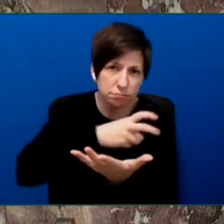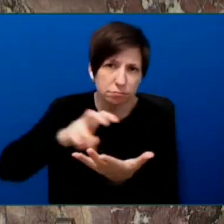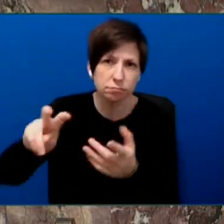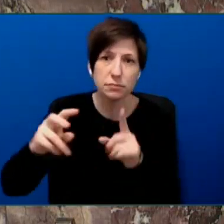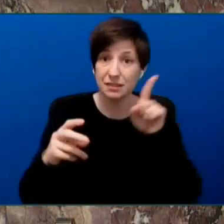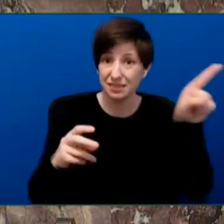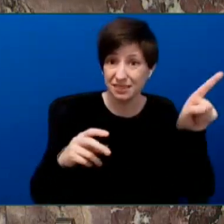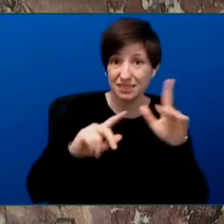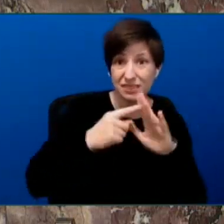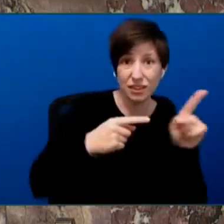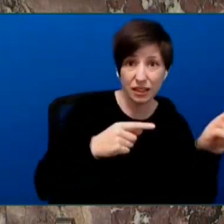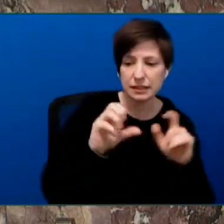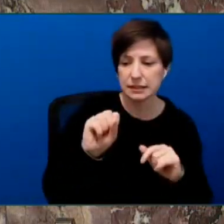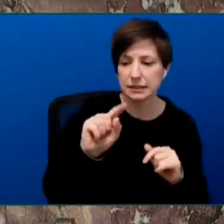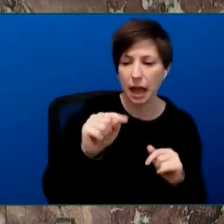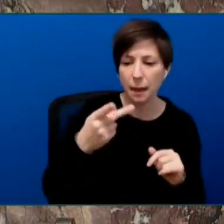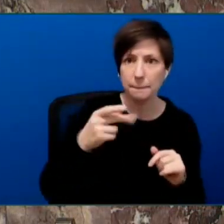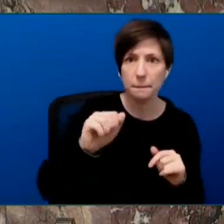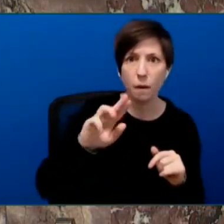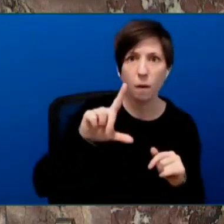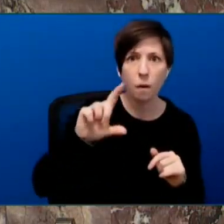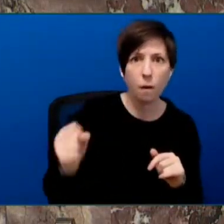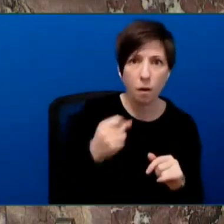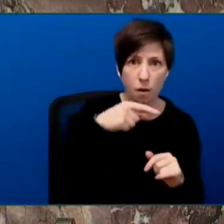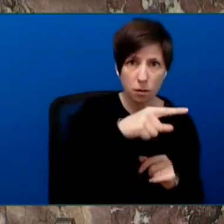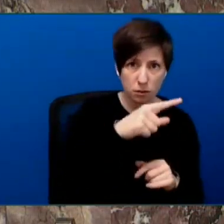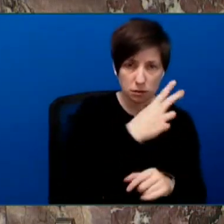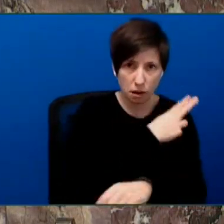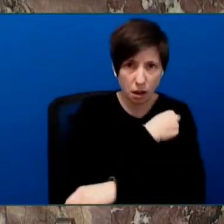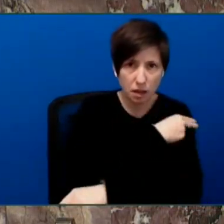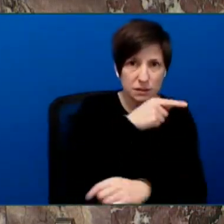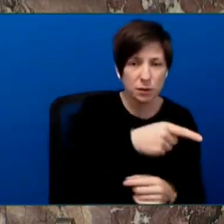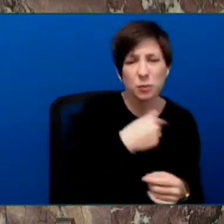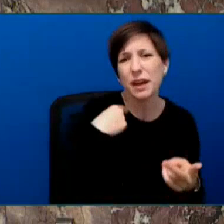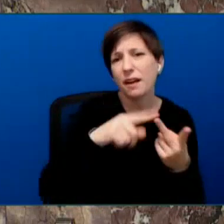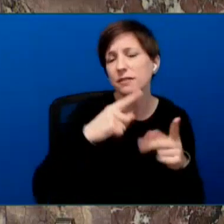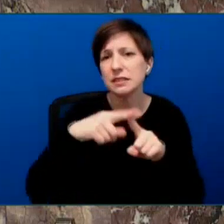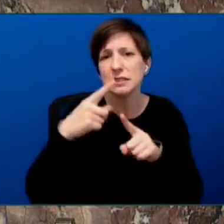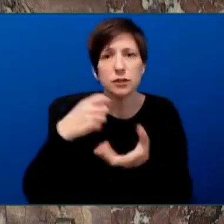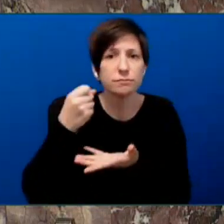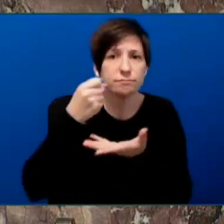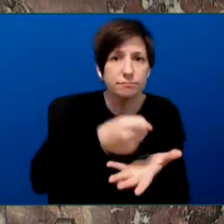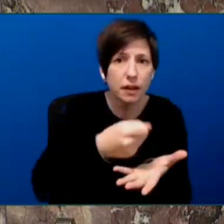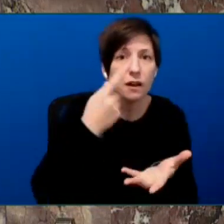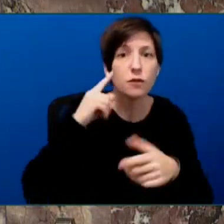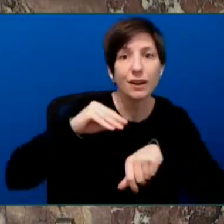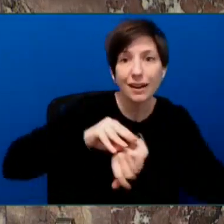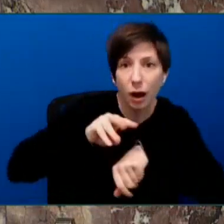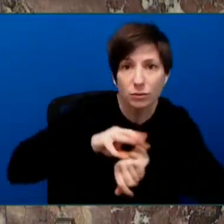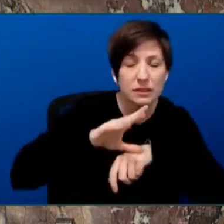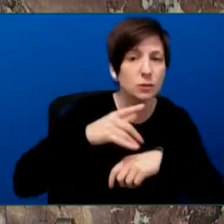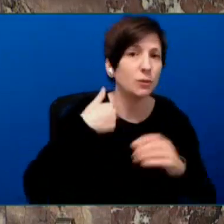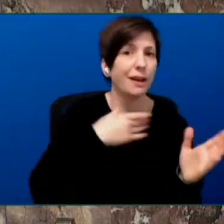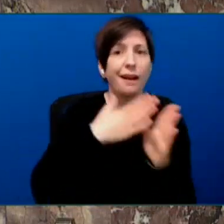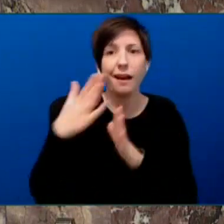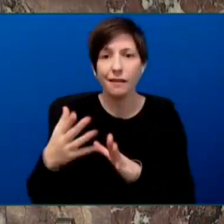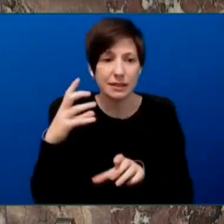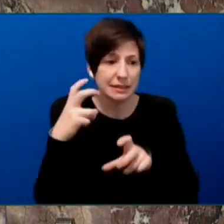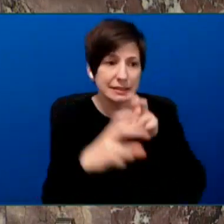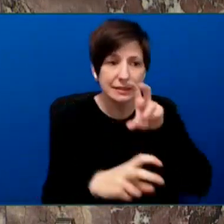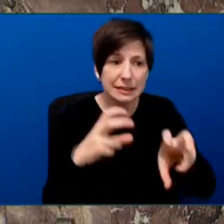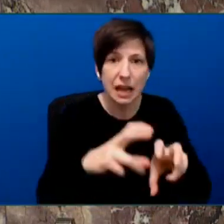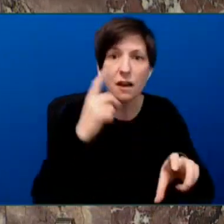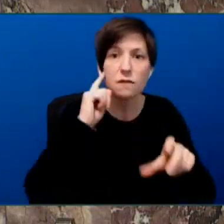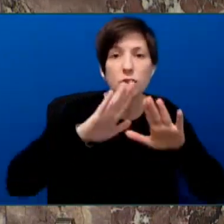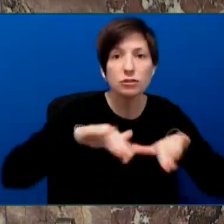low barrier community counselling grants, hundreds of millions of dollars into upstream investments in child and youth mental health,